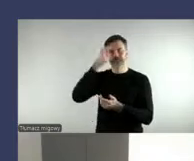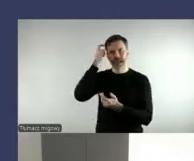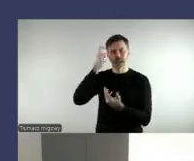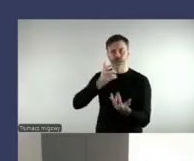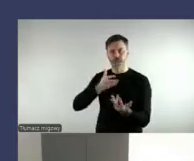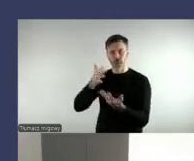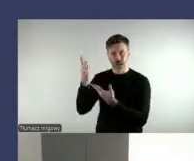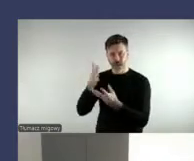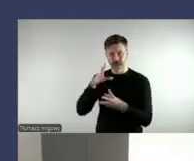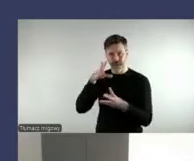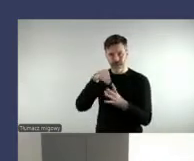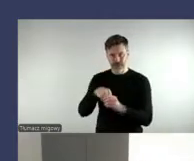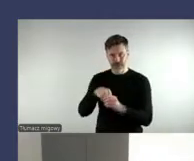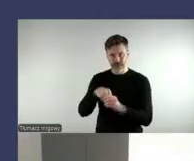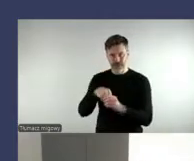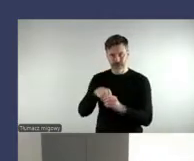The firefighters,